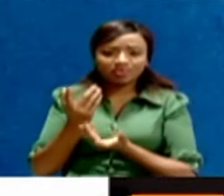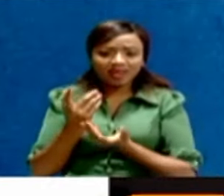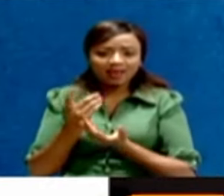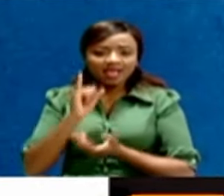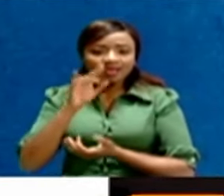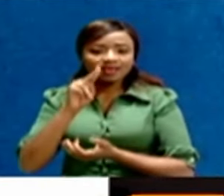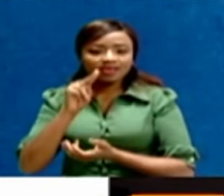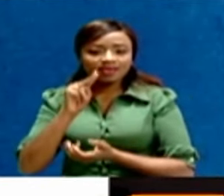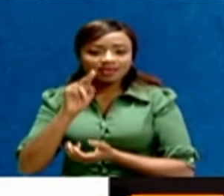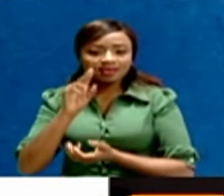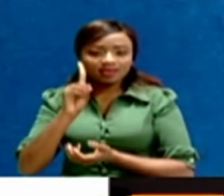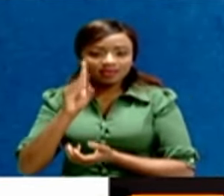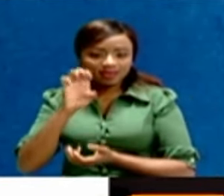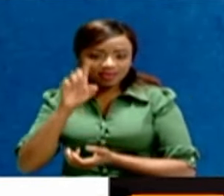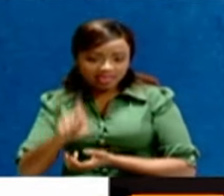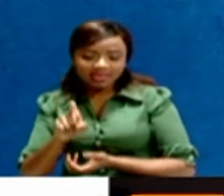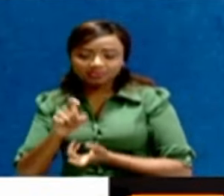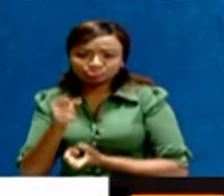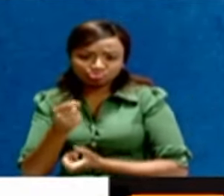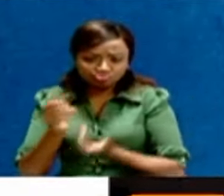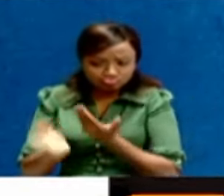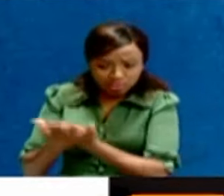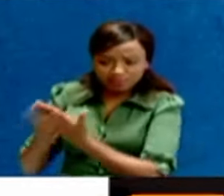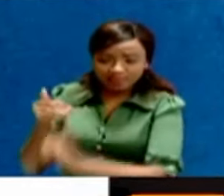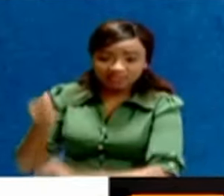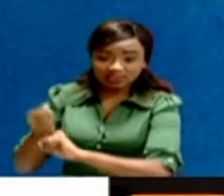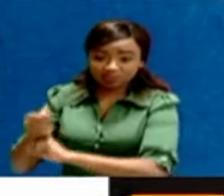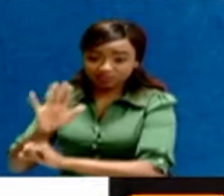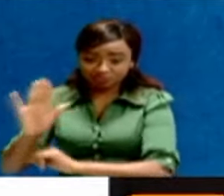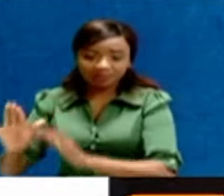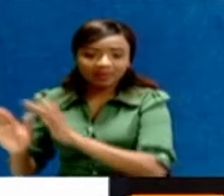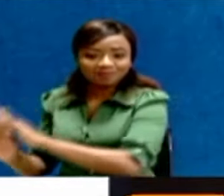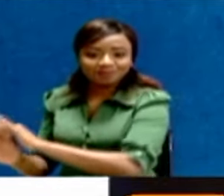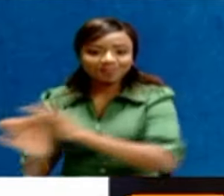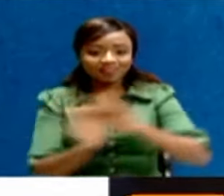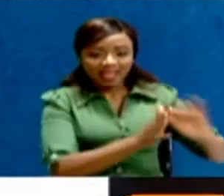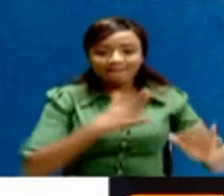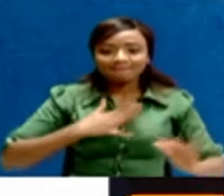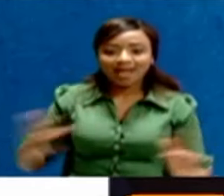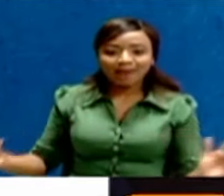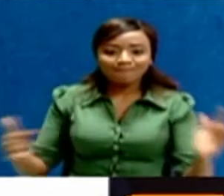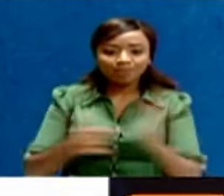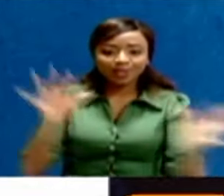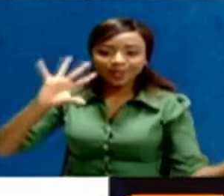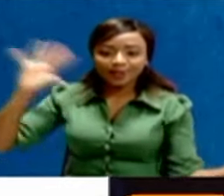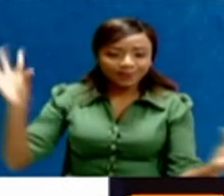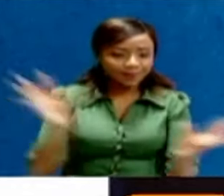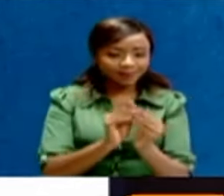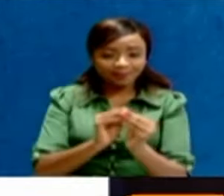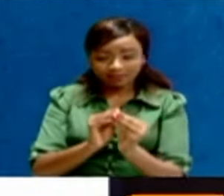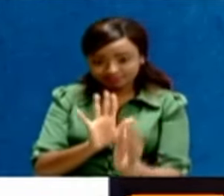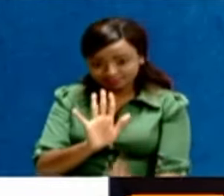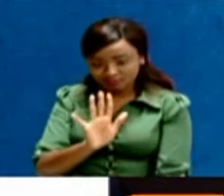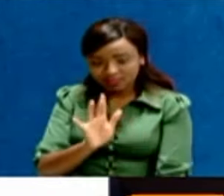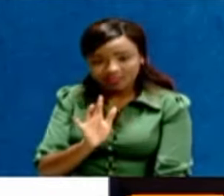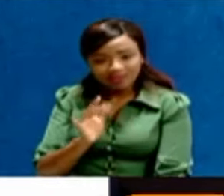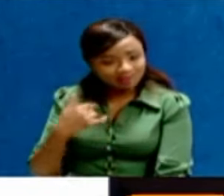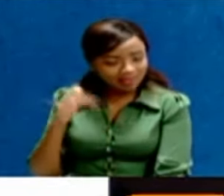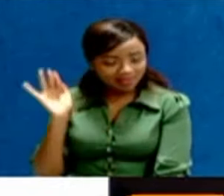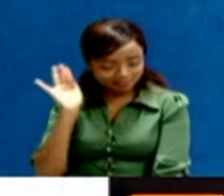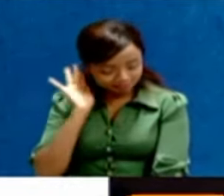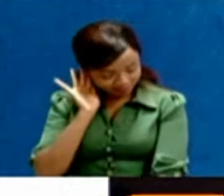help, be able to ensure that this country remain united. Now, to my parting shot, I want to be very categorical. I've